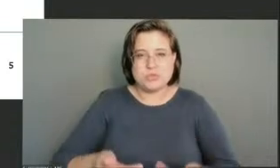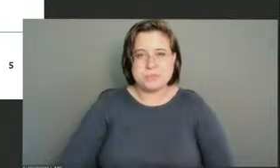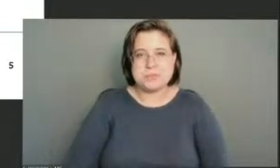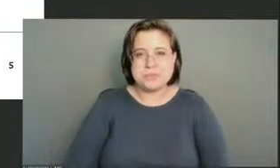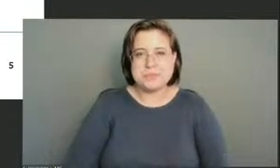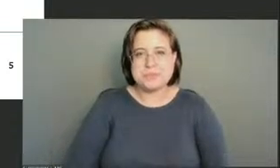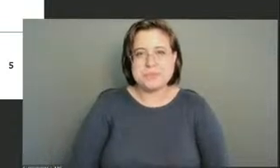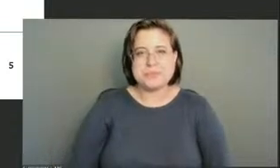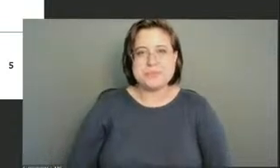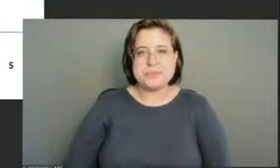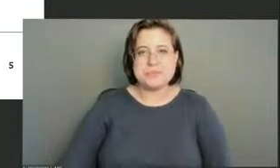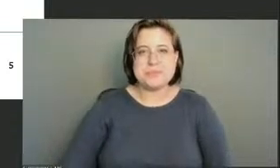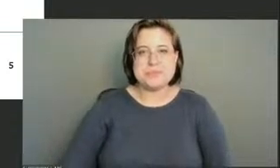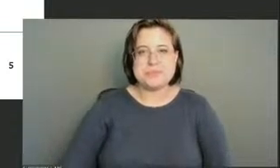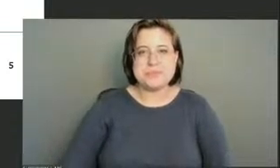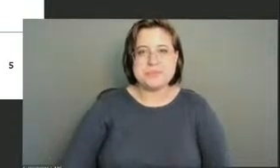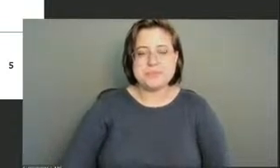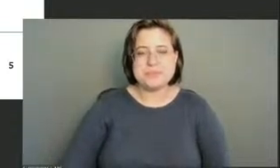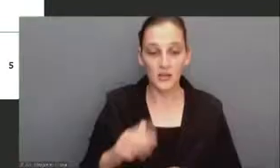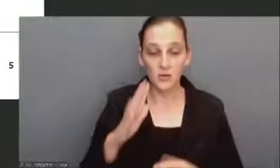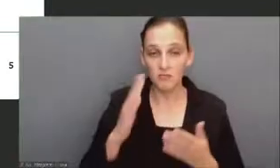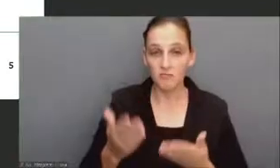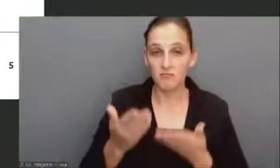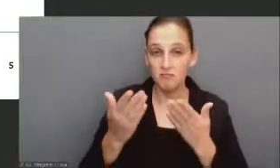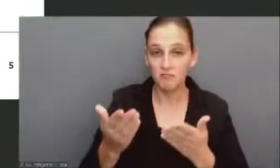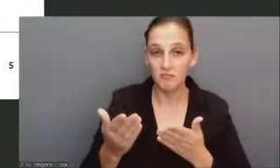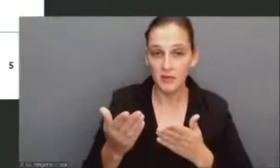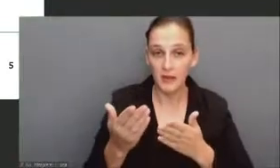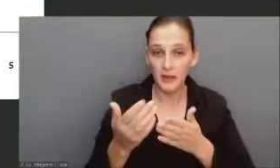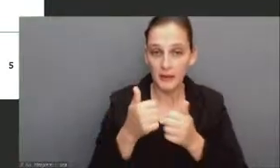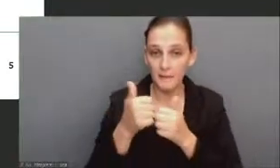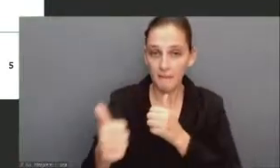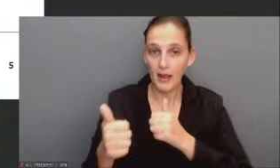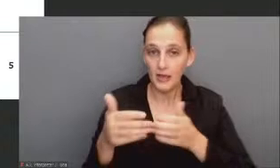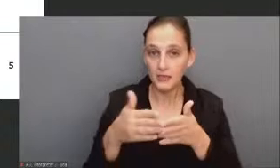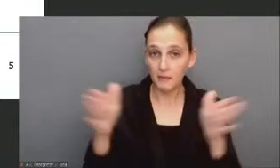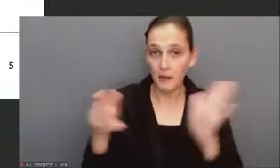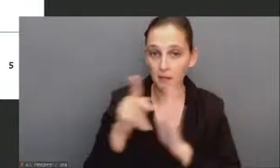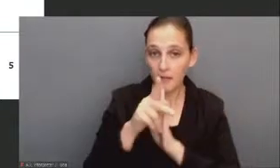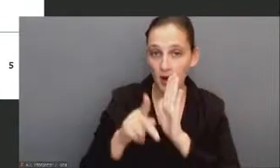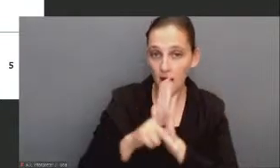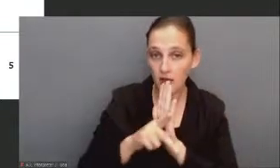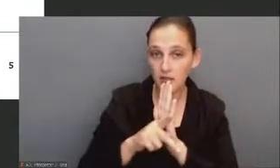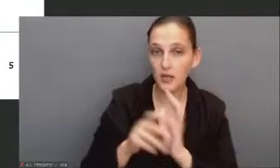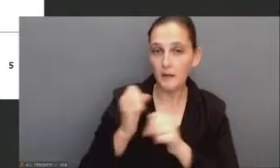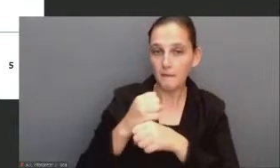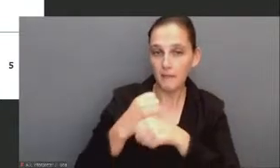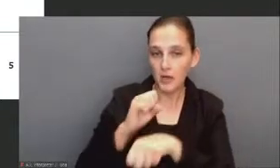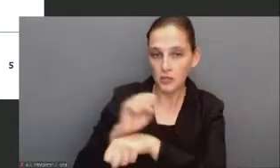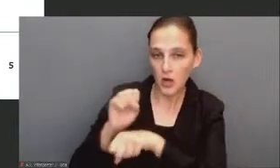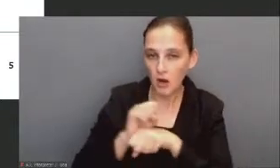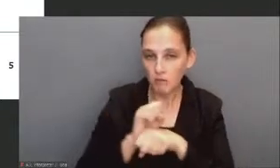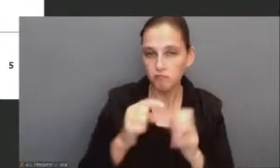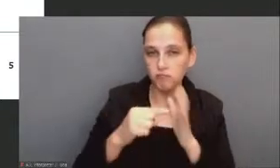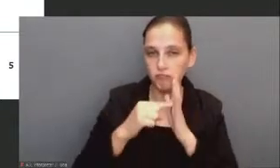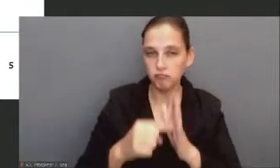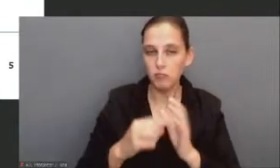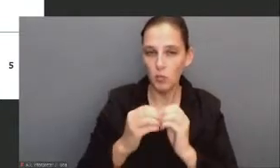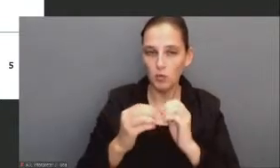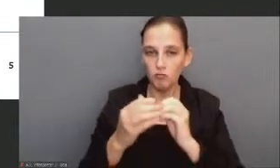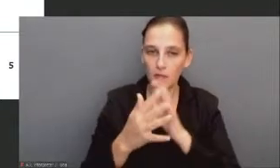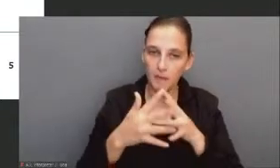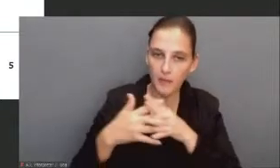recommendation to pass public policies that create jobs and rebuild the country's infrastructure. Examples